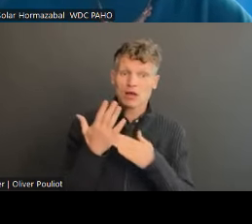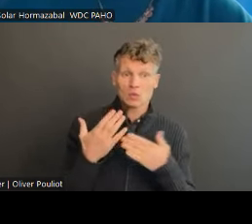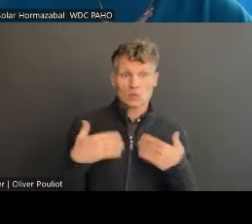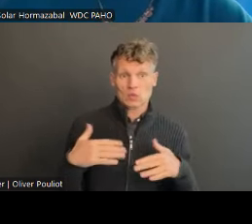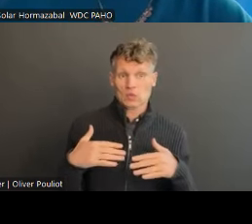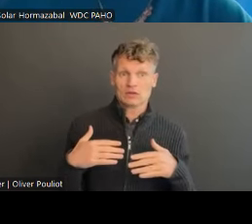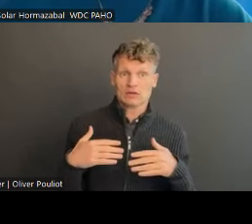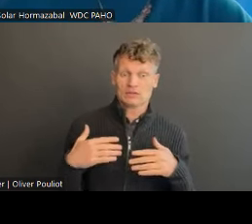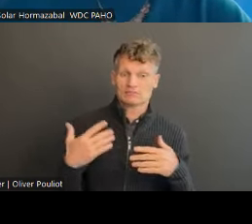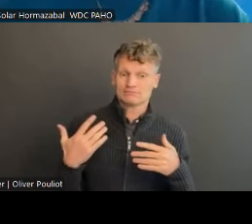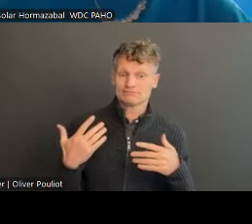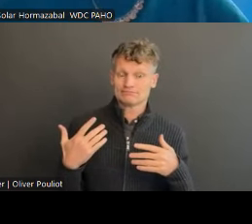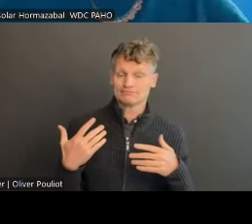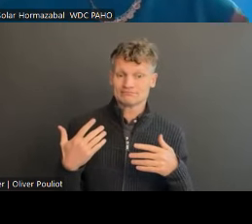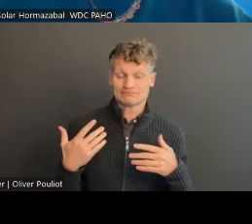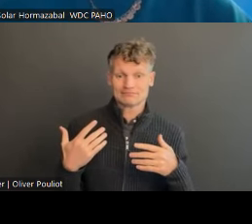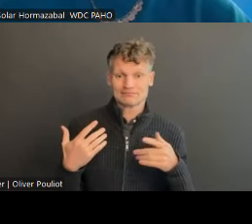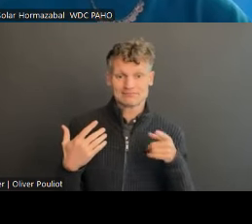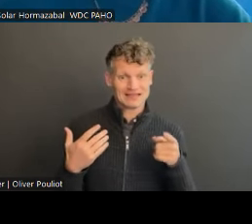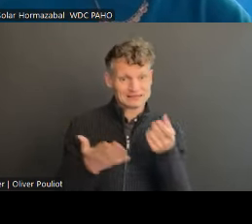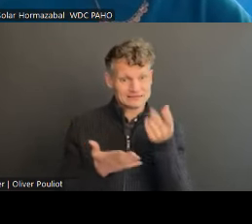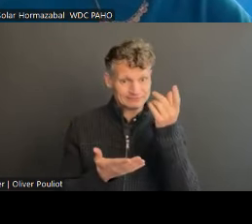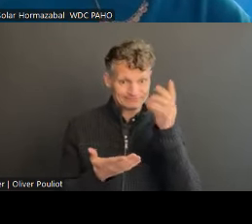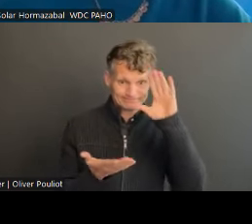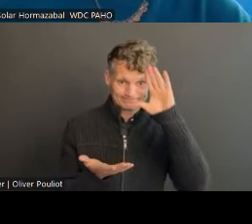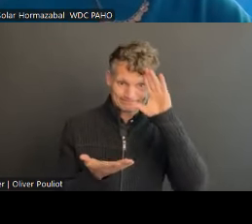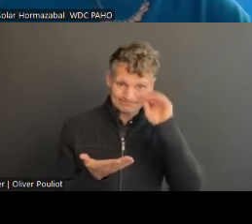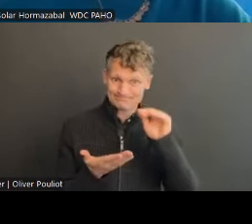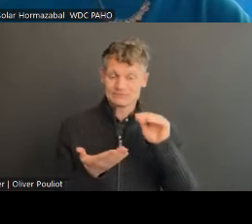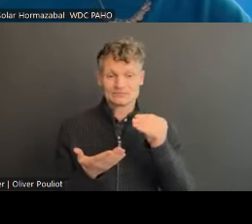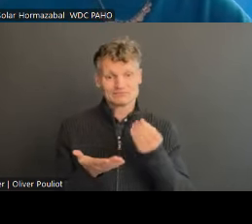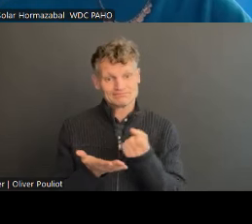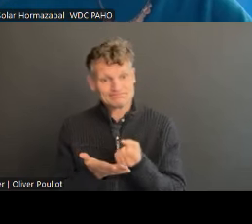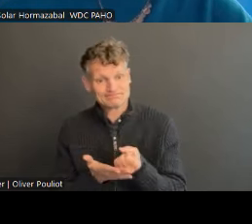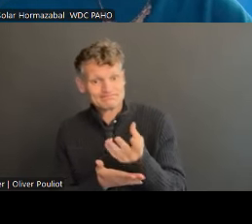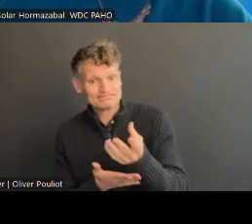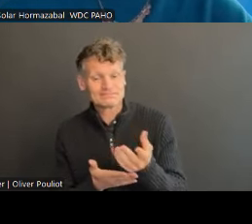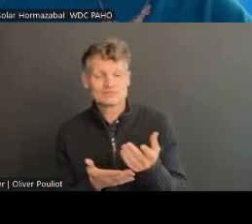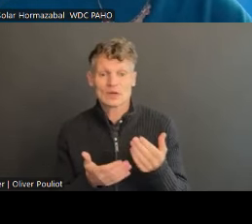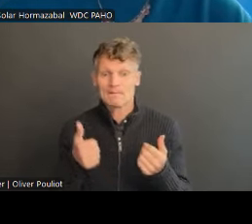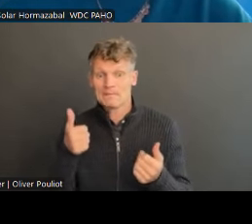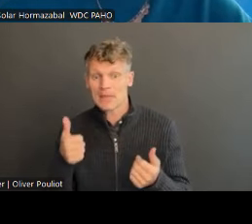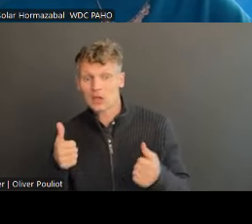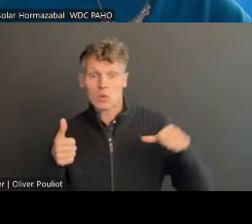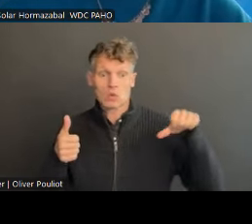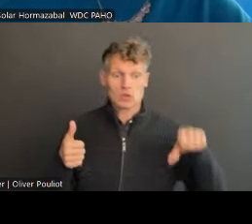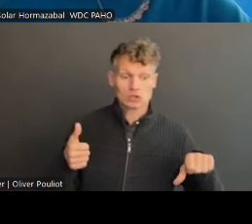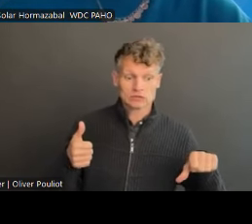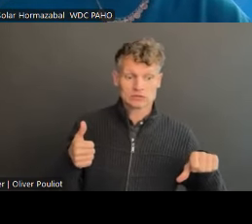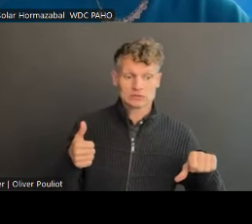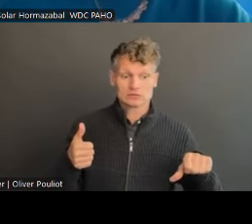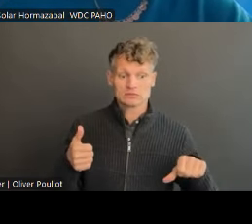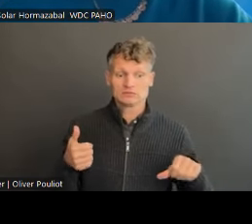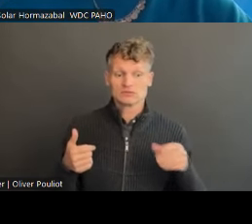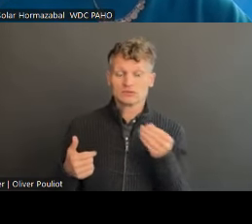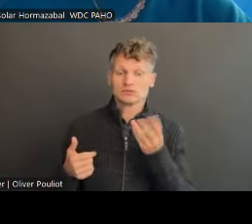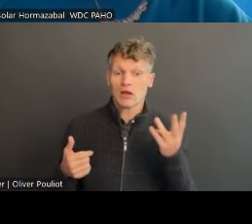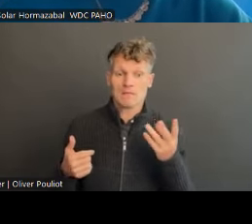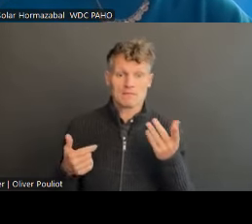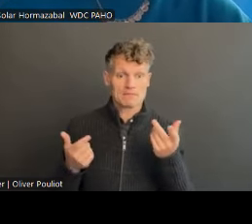you how we're going to have better or worse results in this area through what's economic,